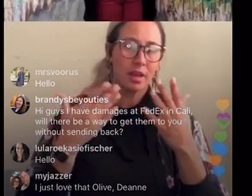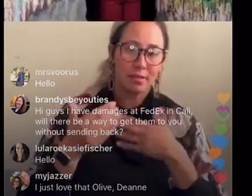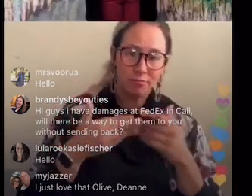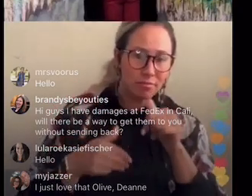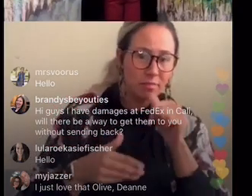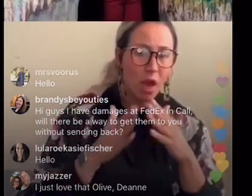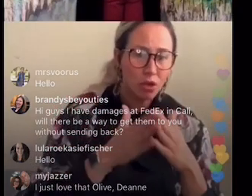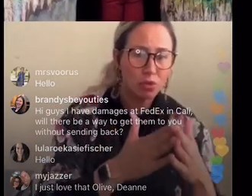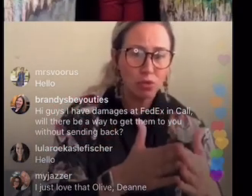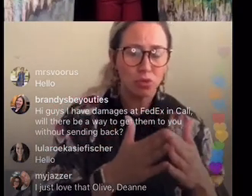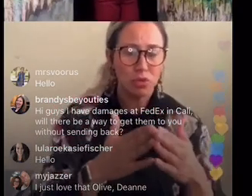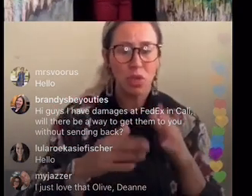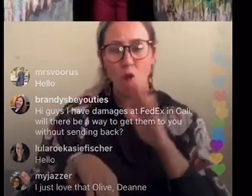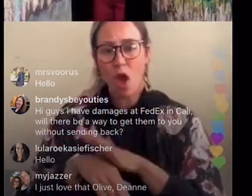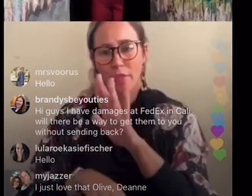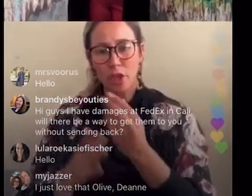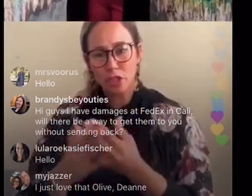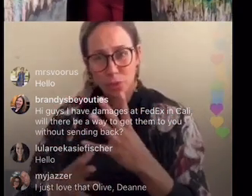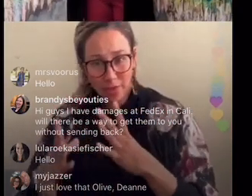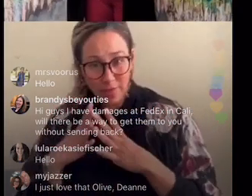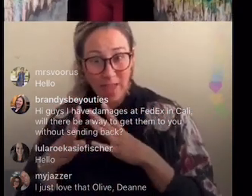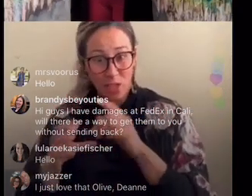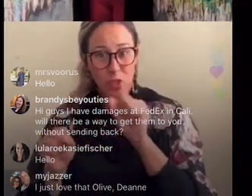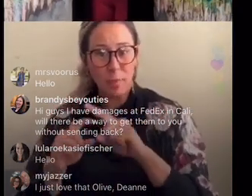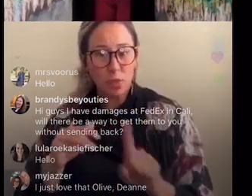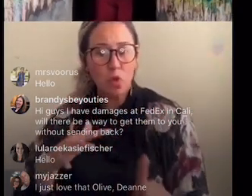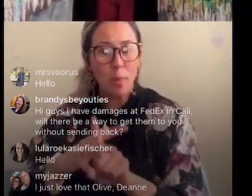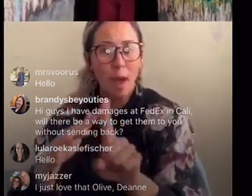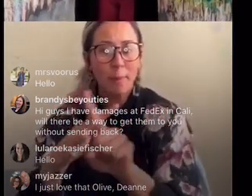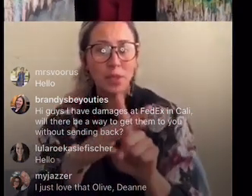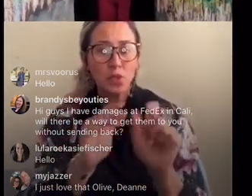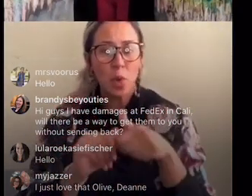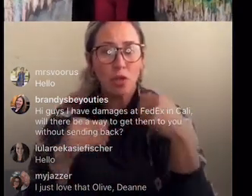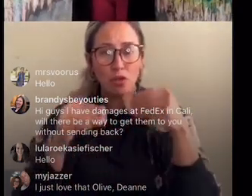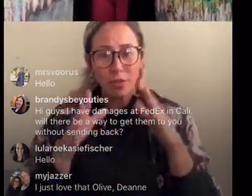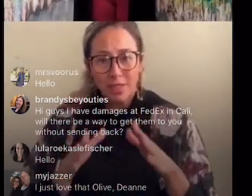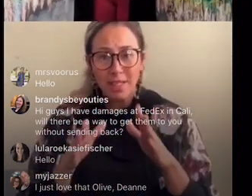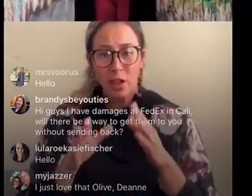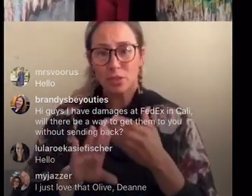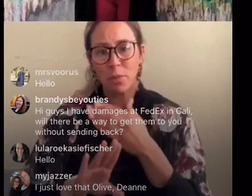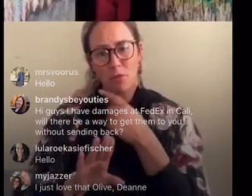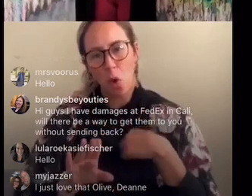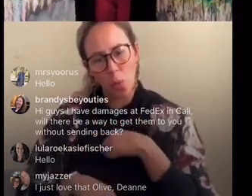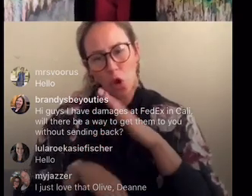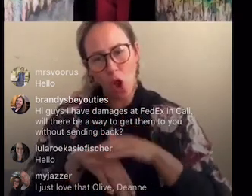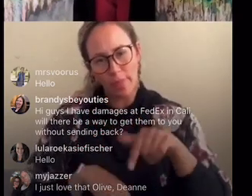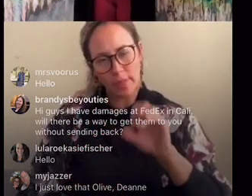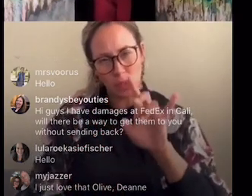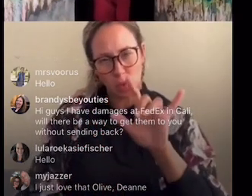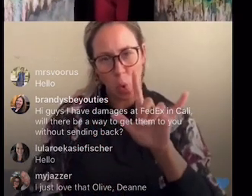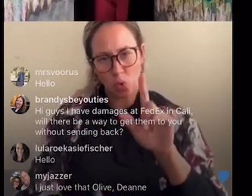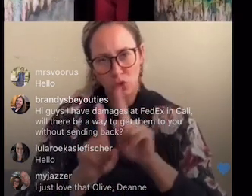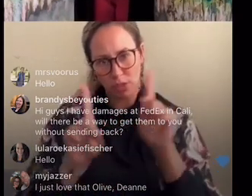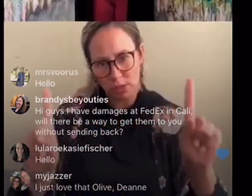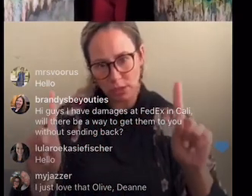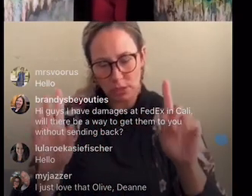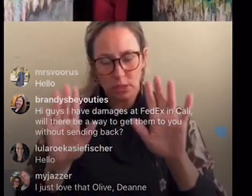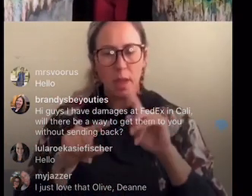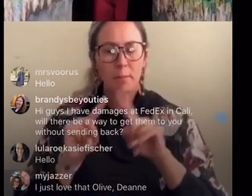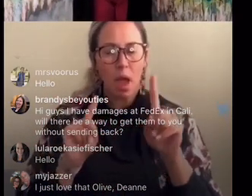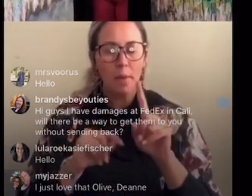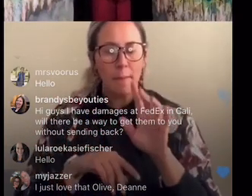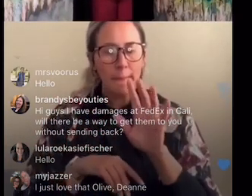spring vacation, they were able to pop into other retailers, and that was before we were on this social spacing. But they took